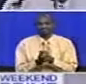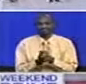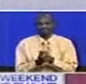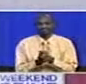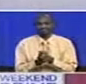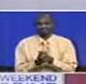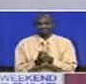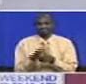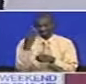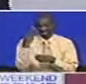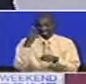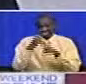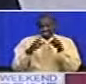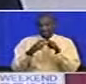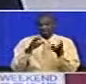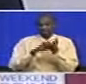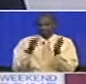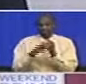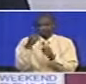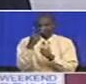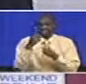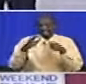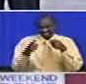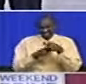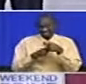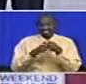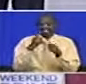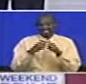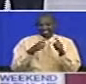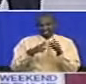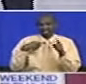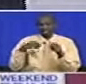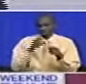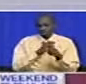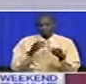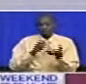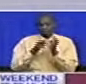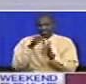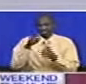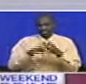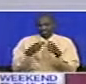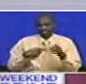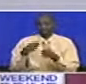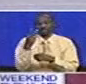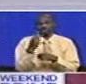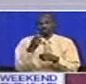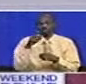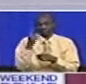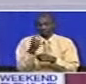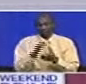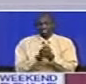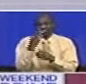The three-year contracts of the 26 newly appointed parastatal chiefs begin in earnest on the 10th of January for a span of